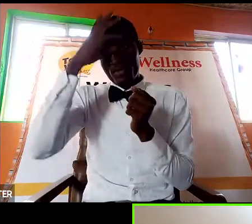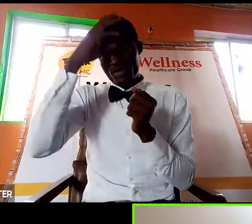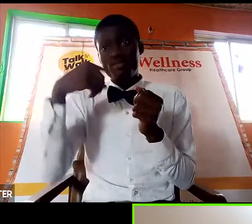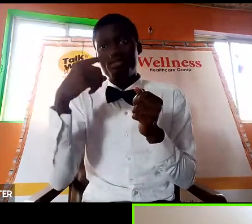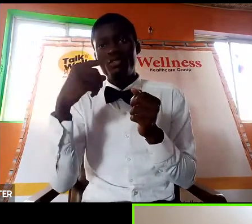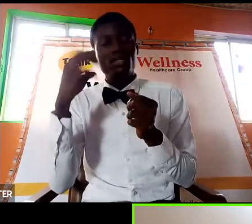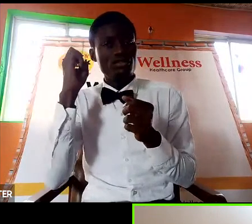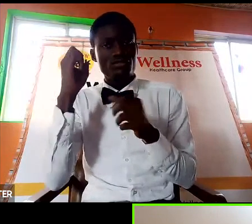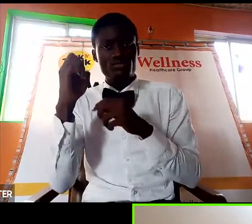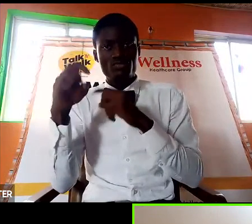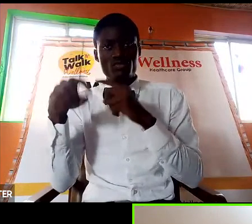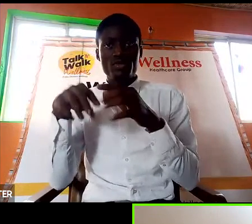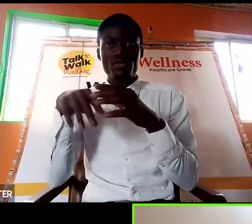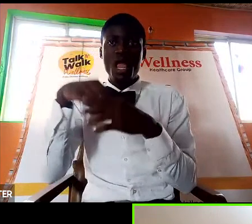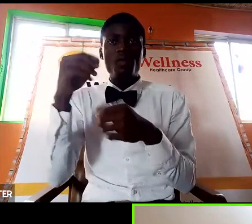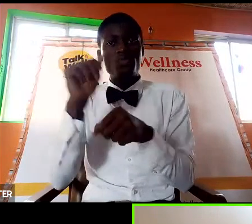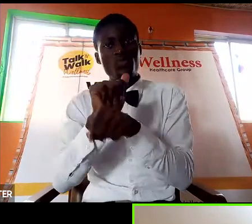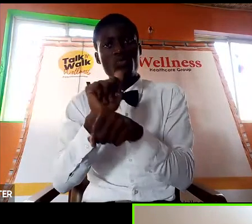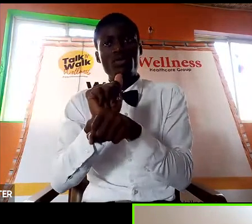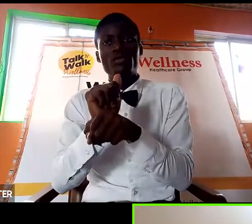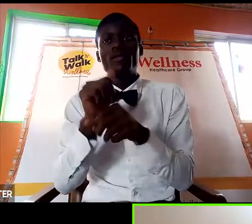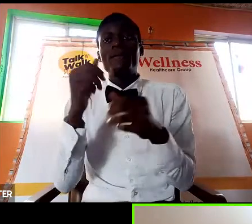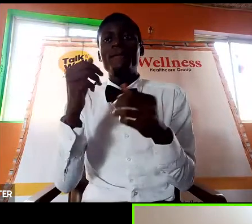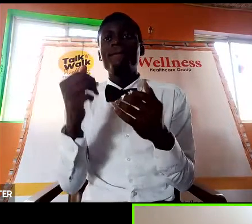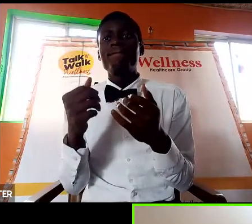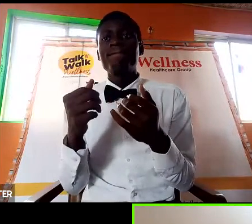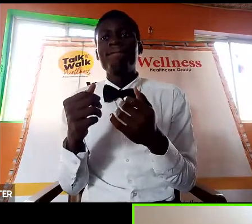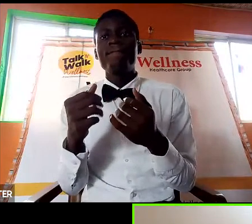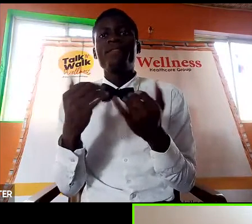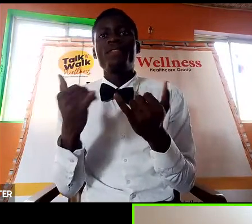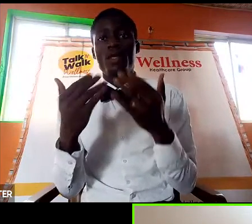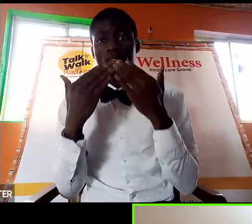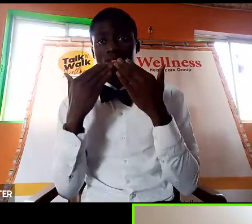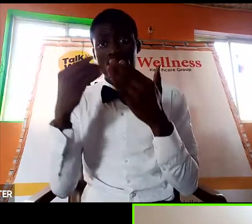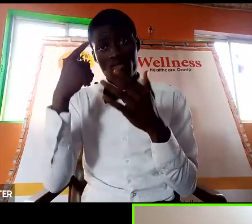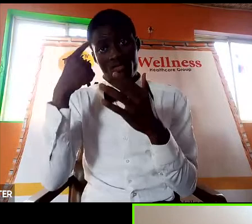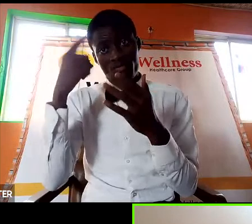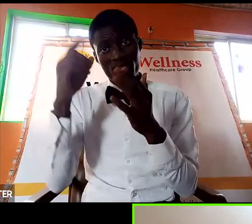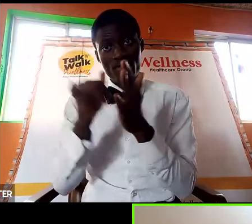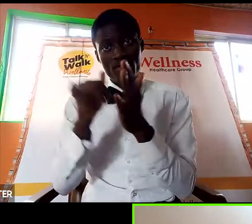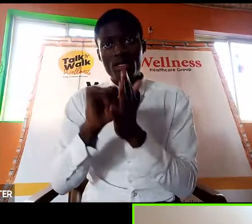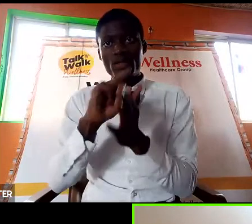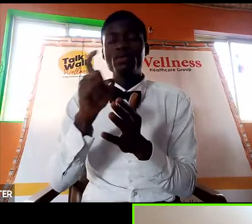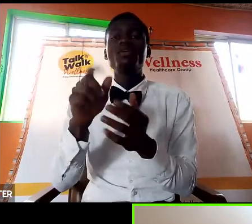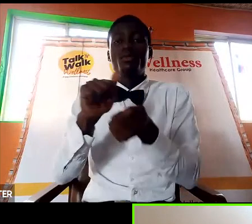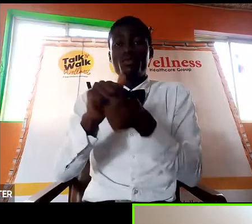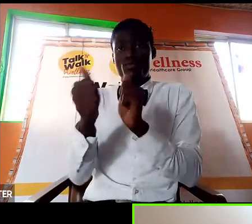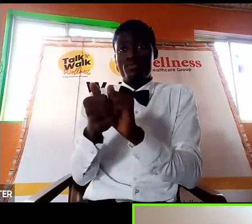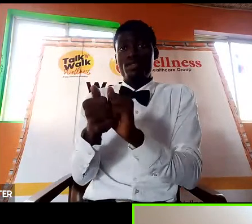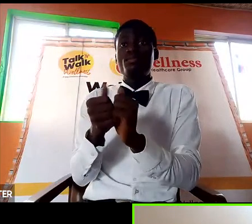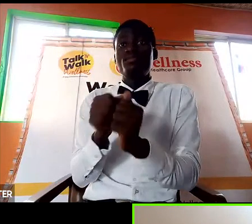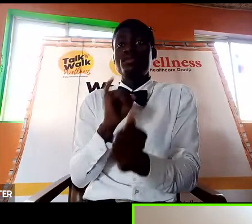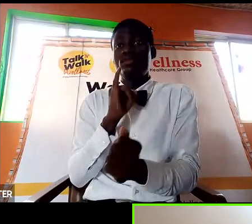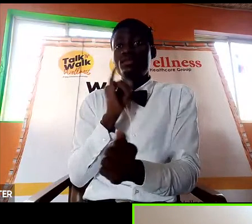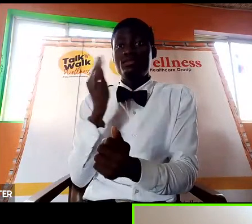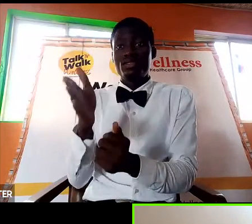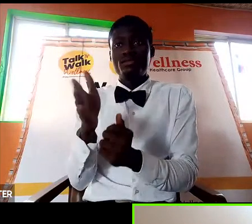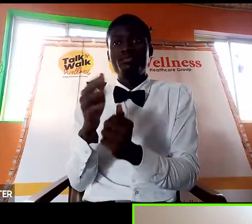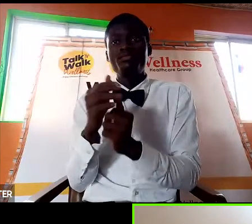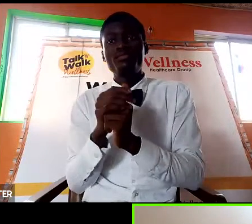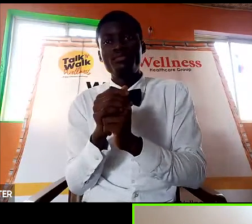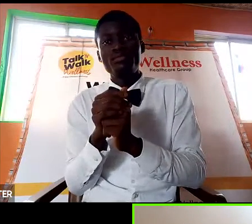So that is what, yeah, thank you for that question. That is where the problem is. And I think it's a big problem, especially